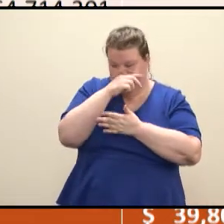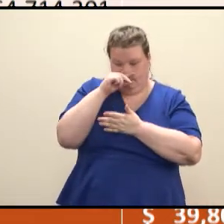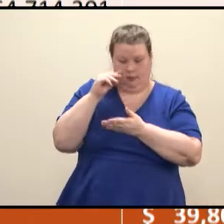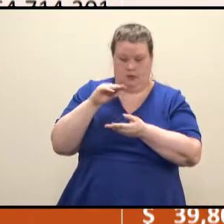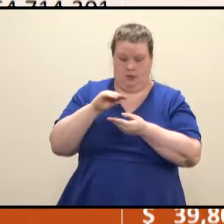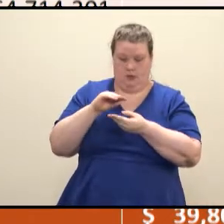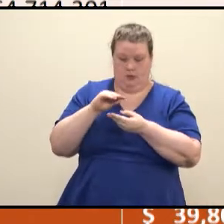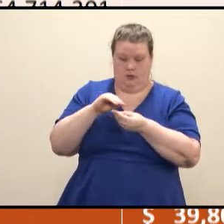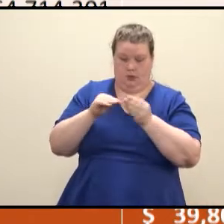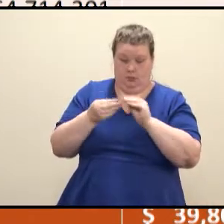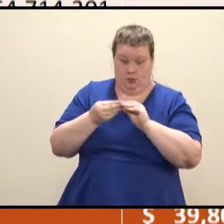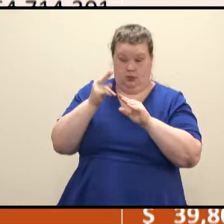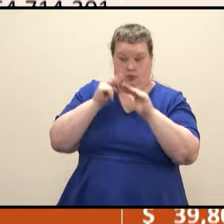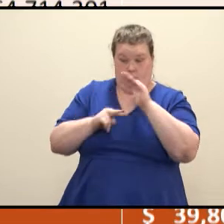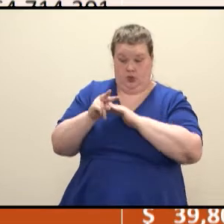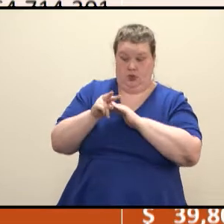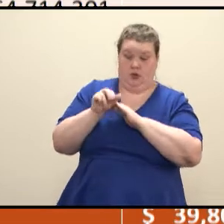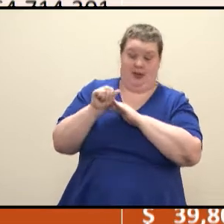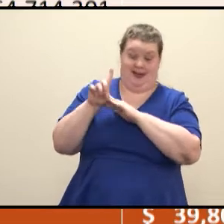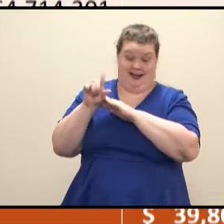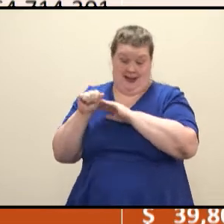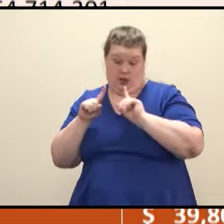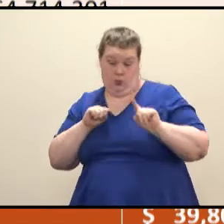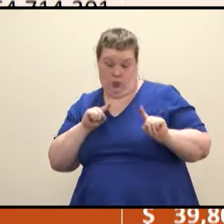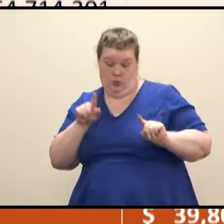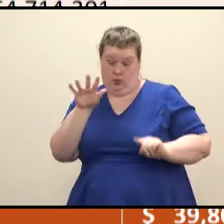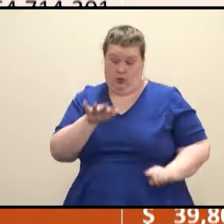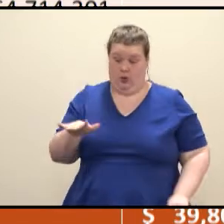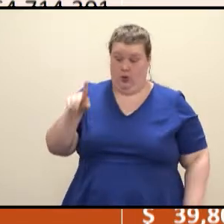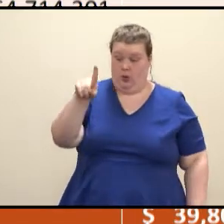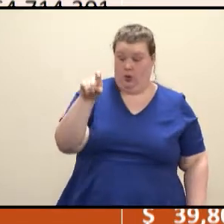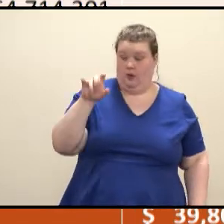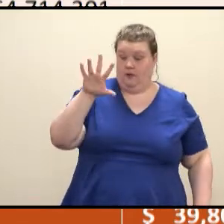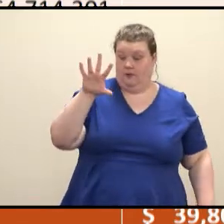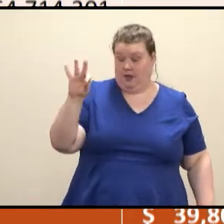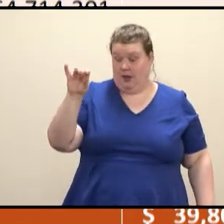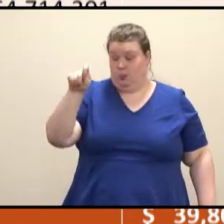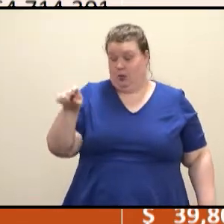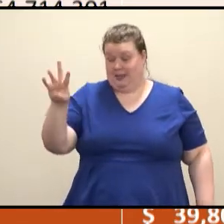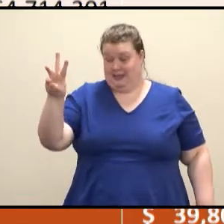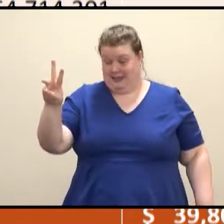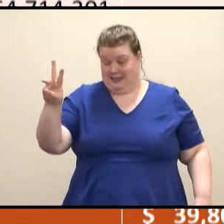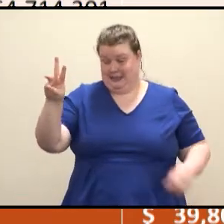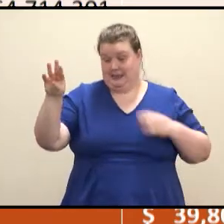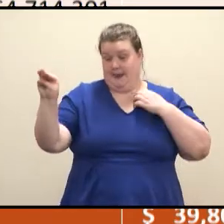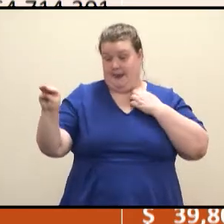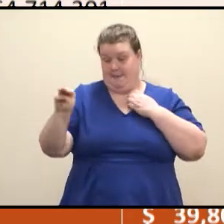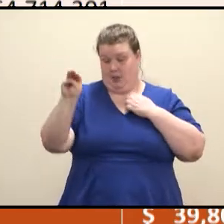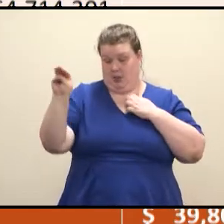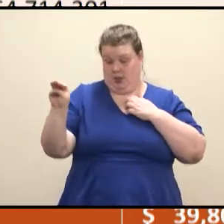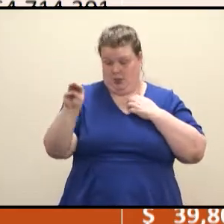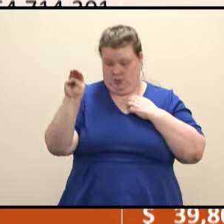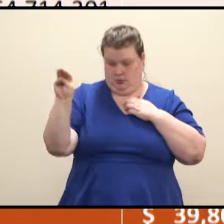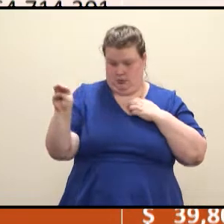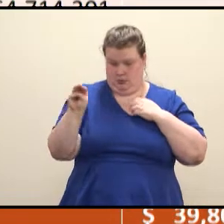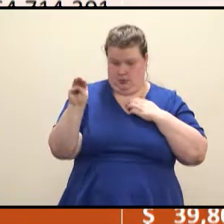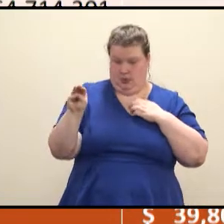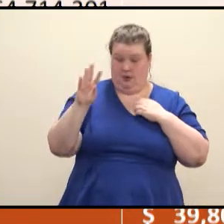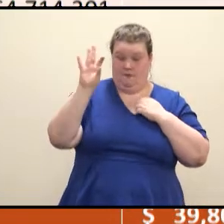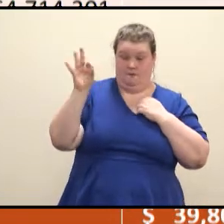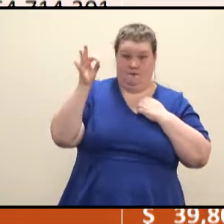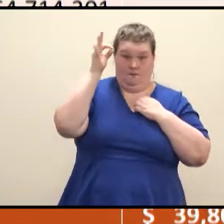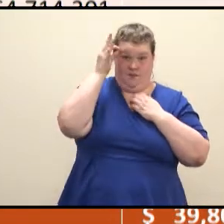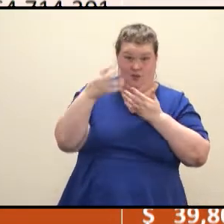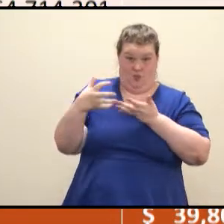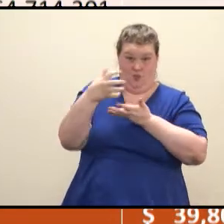for enrollment and ADA of about $159.6 million. Federal revenues, again, we still